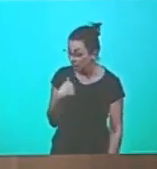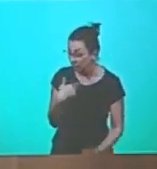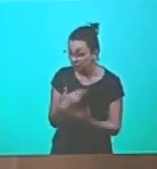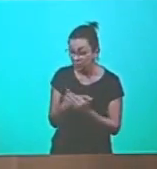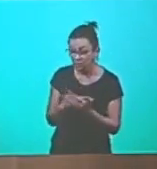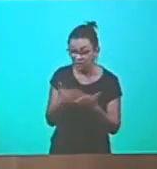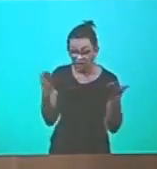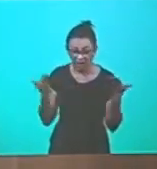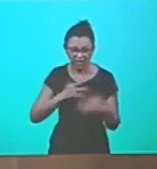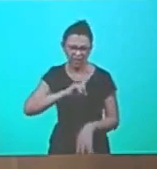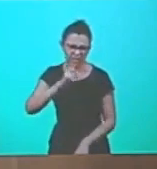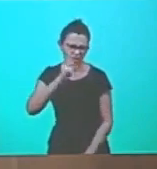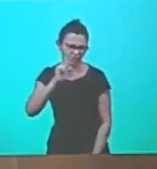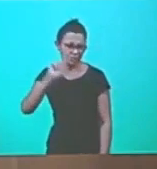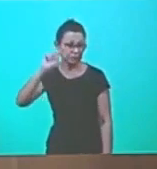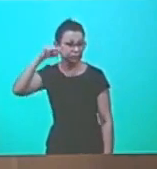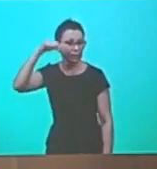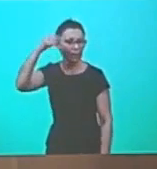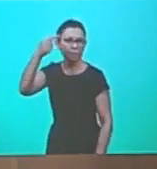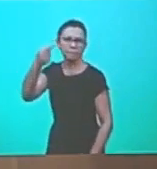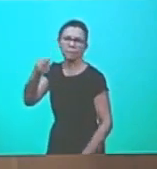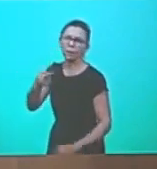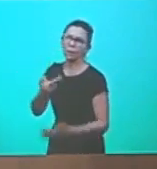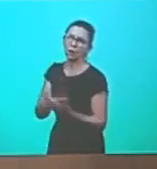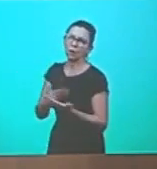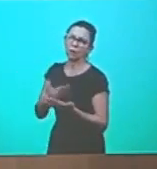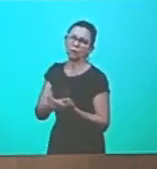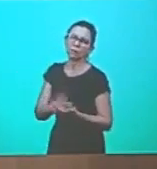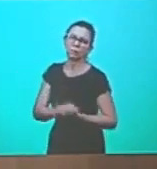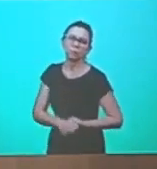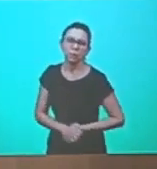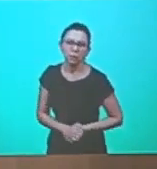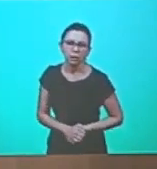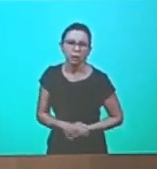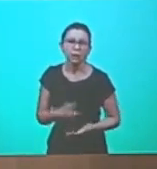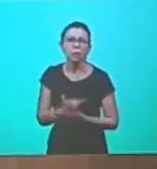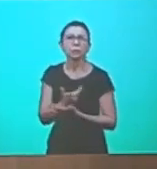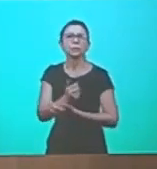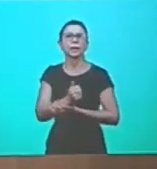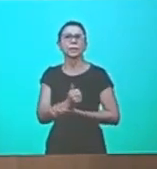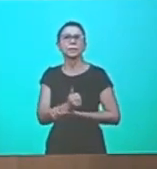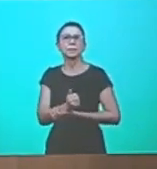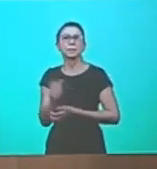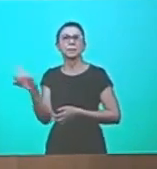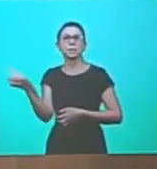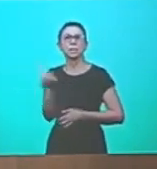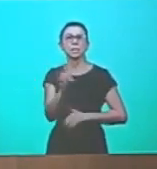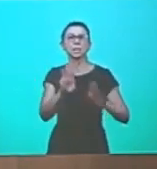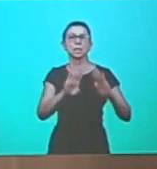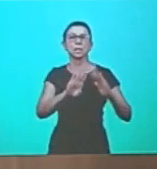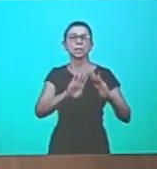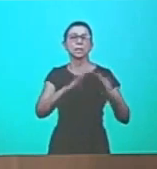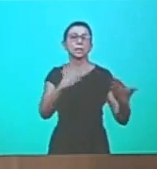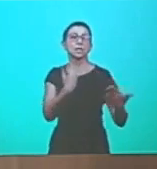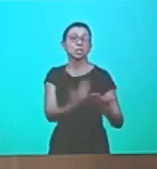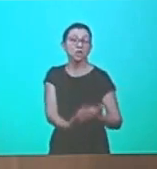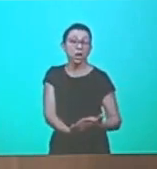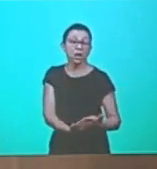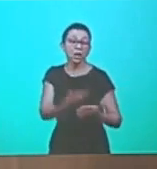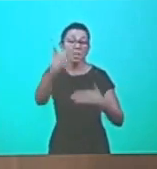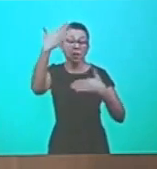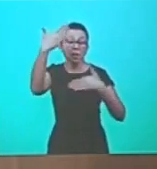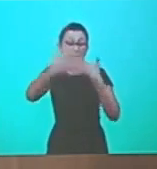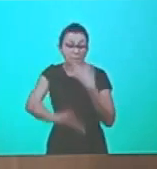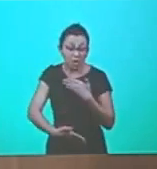For example, when you have a test the next day and you don't study for the test, what are you going to do? You're going to get a